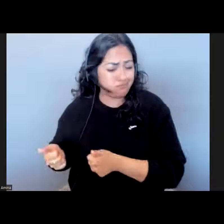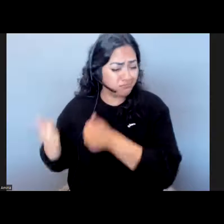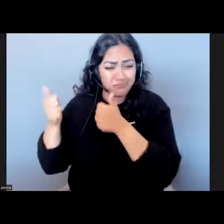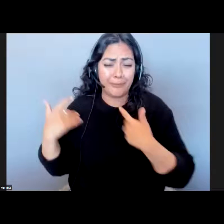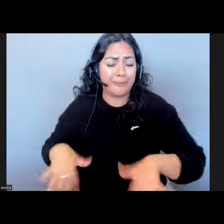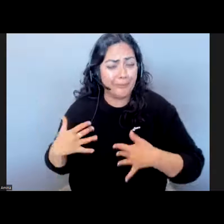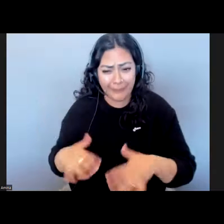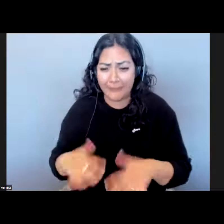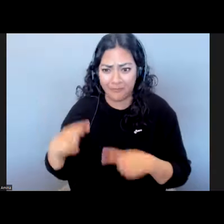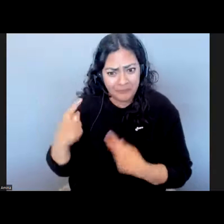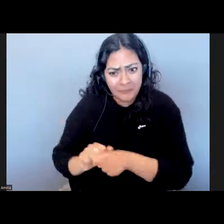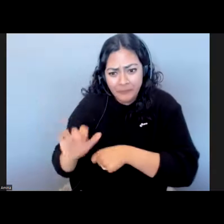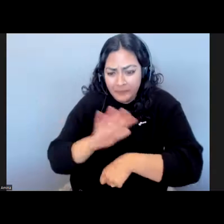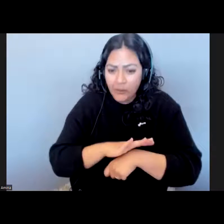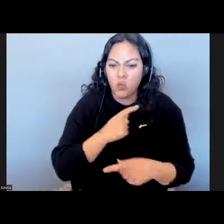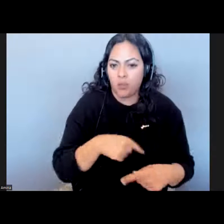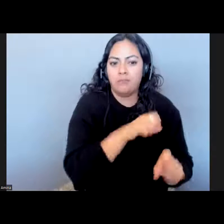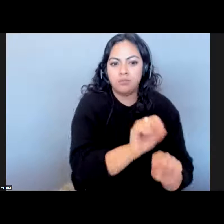with that during the pandemic.